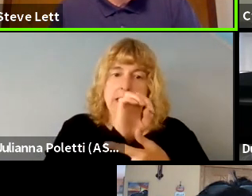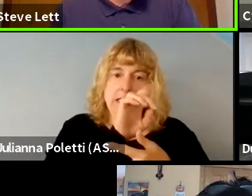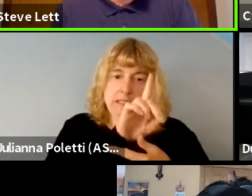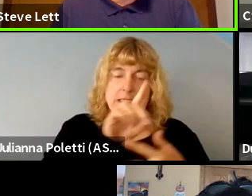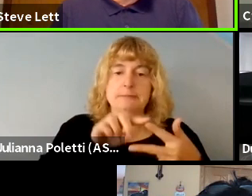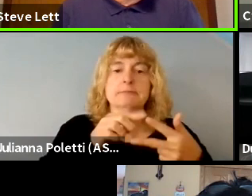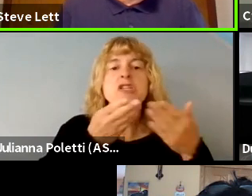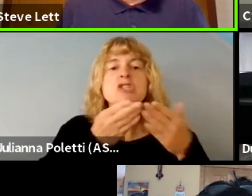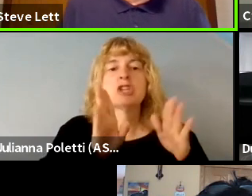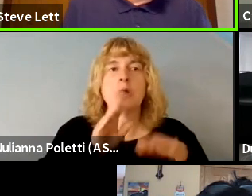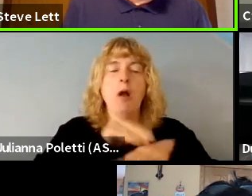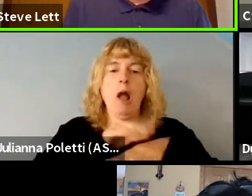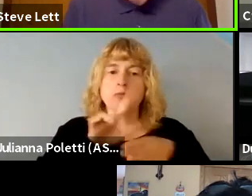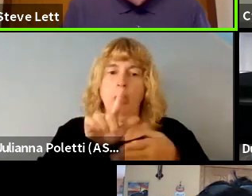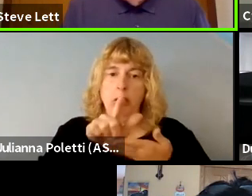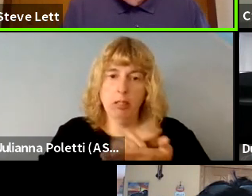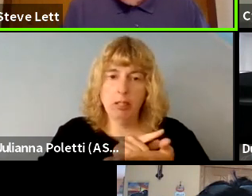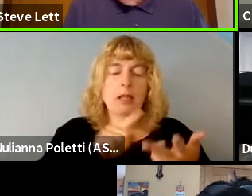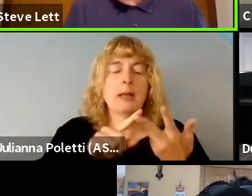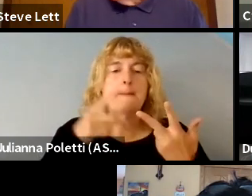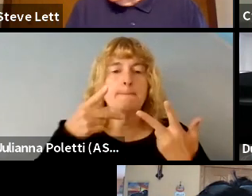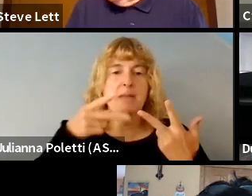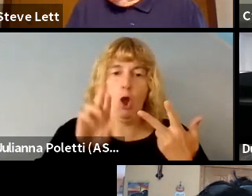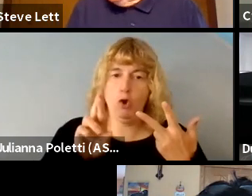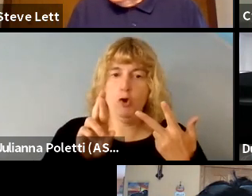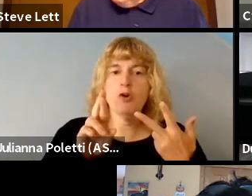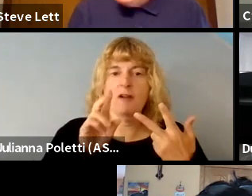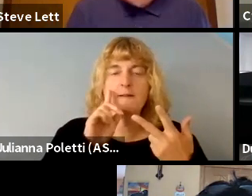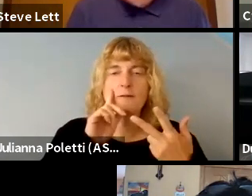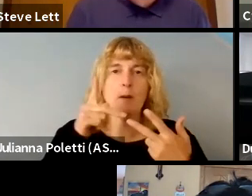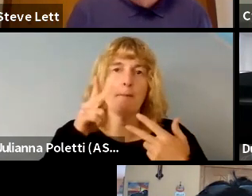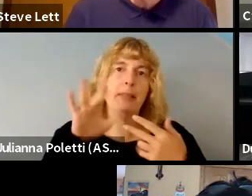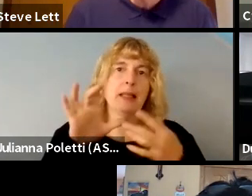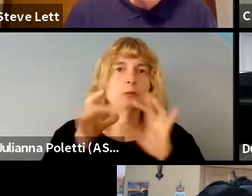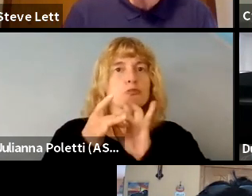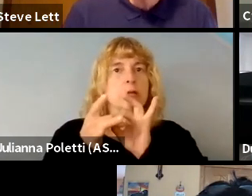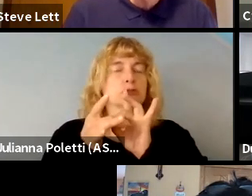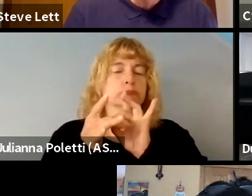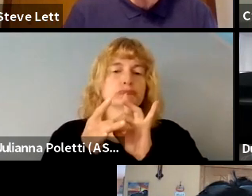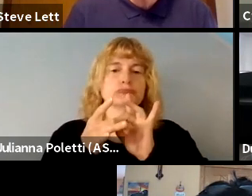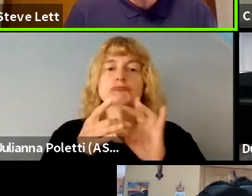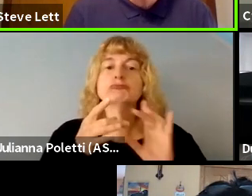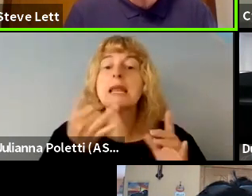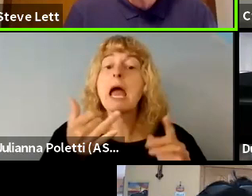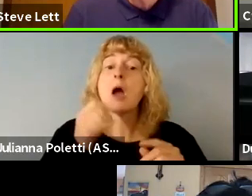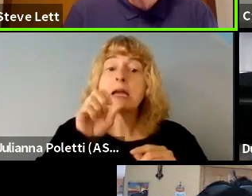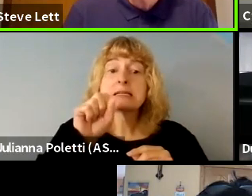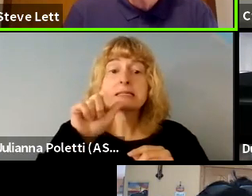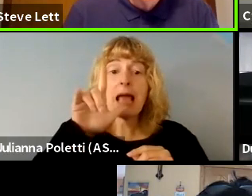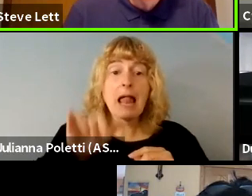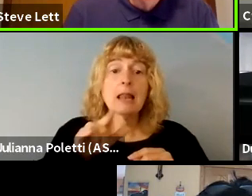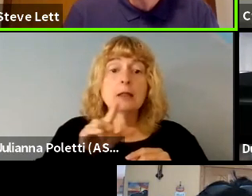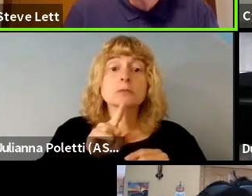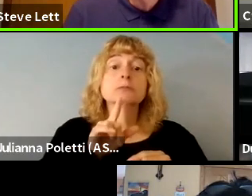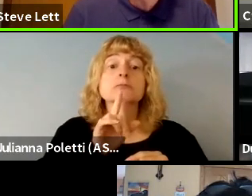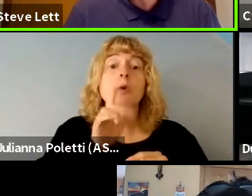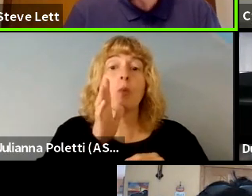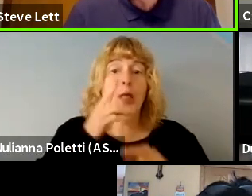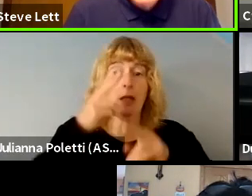relations. Sally, call the roll, please. All in favor will acknowledge by